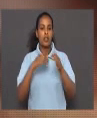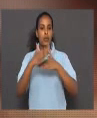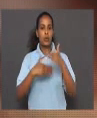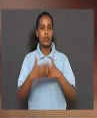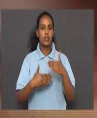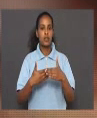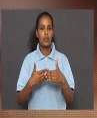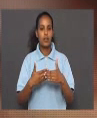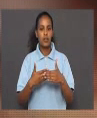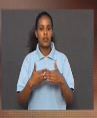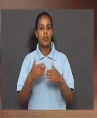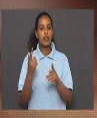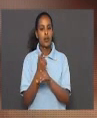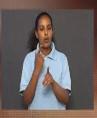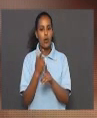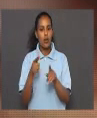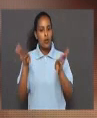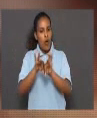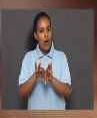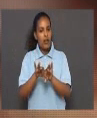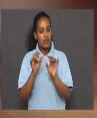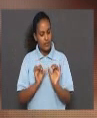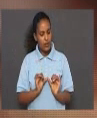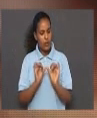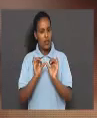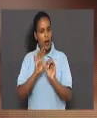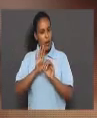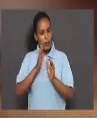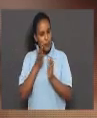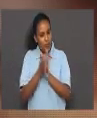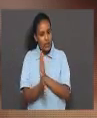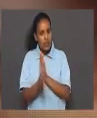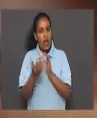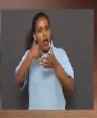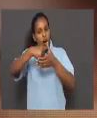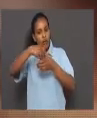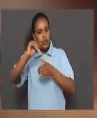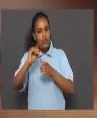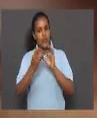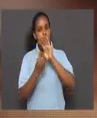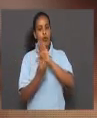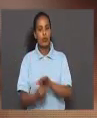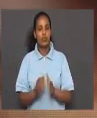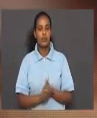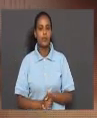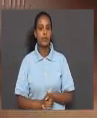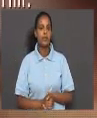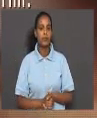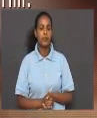Non-spontaneous processes require the constant application of outside